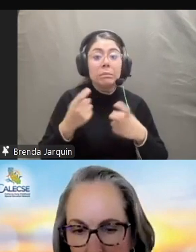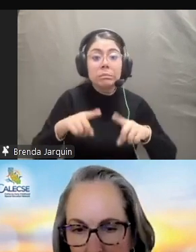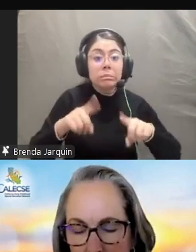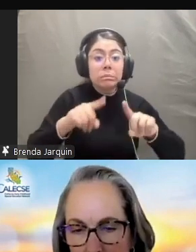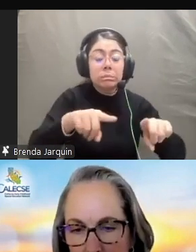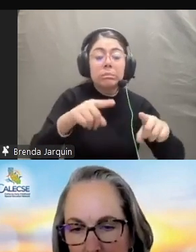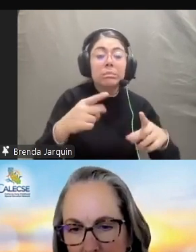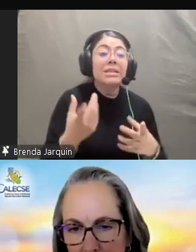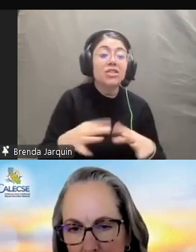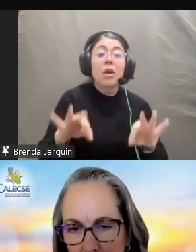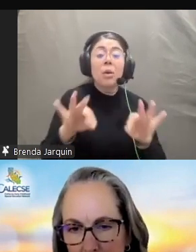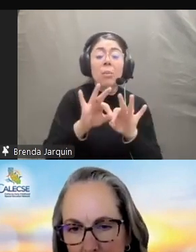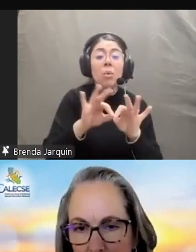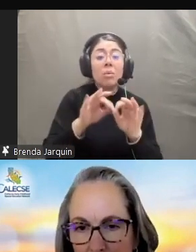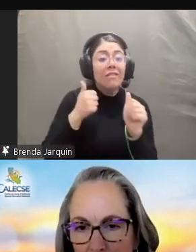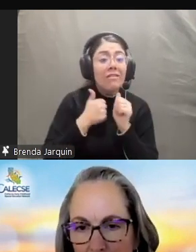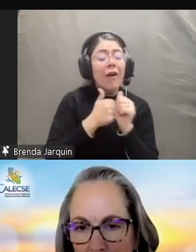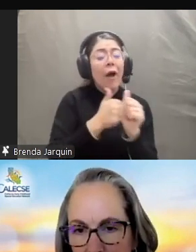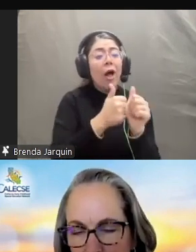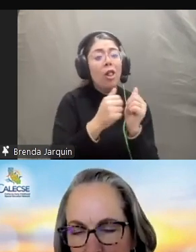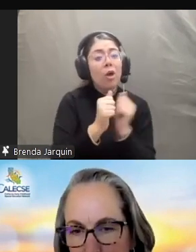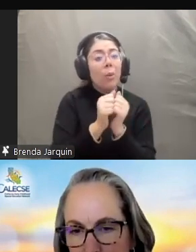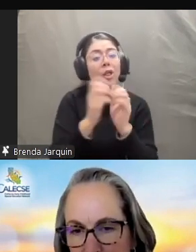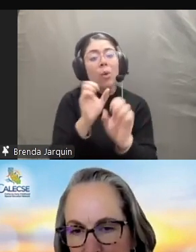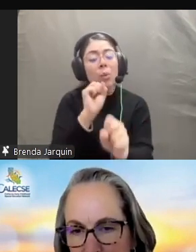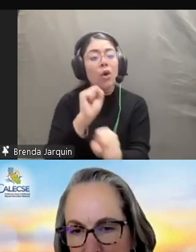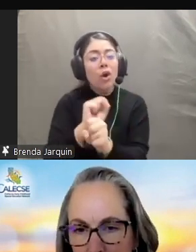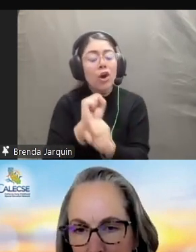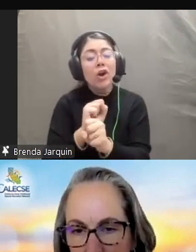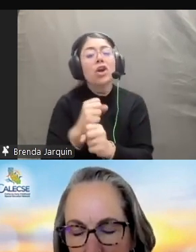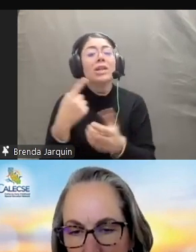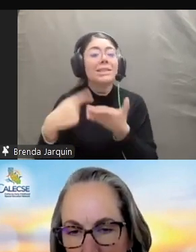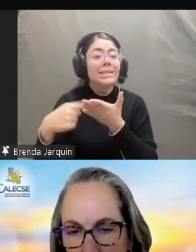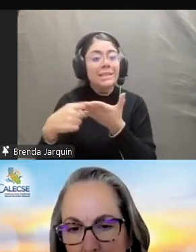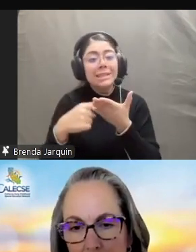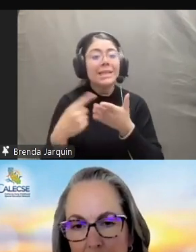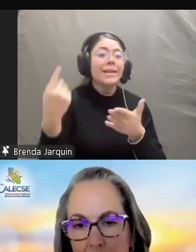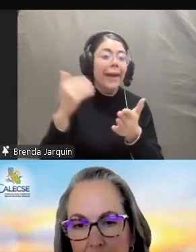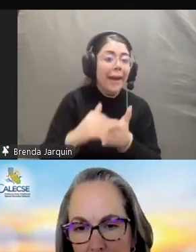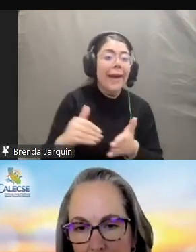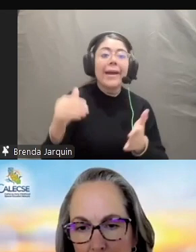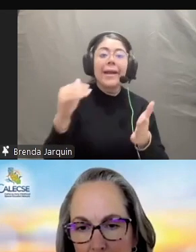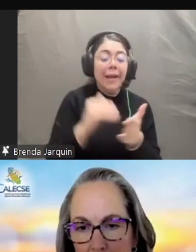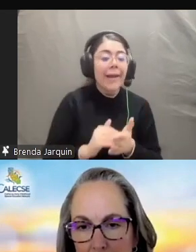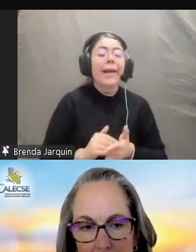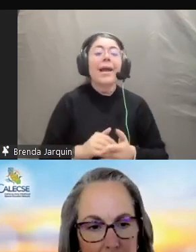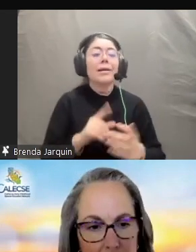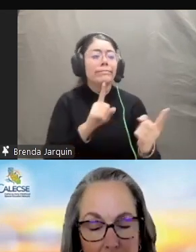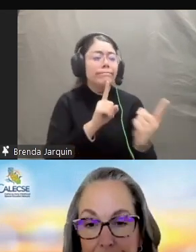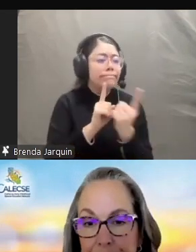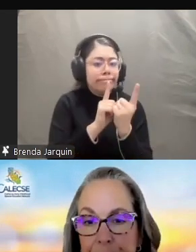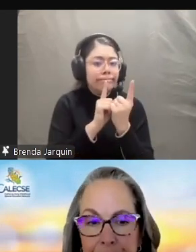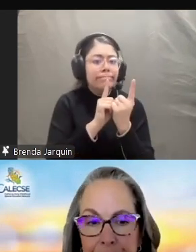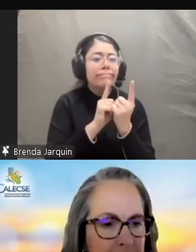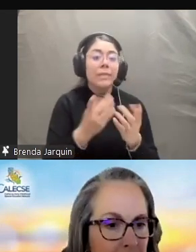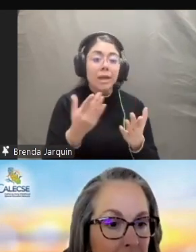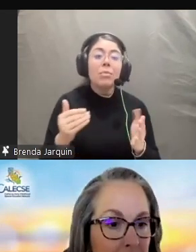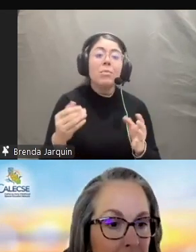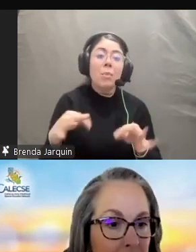track and making sure that you reconvene and review all these practices regularly.